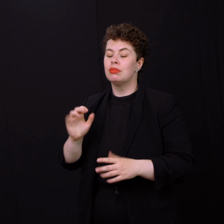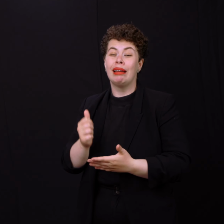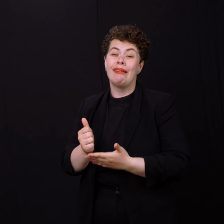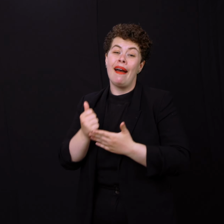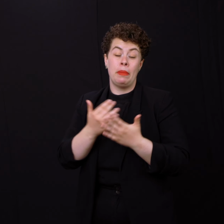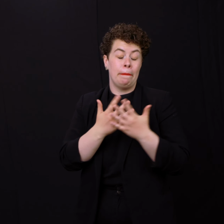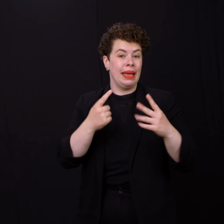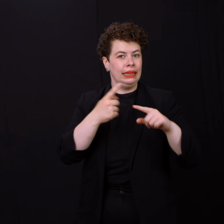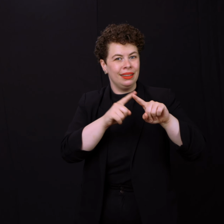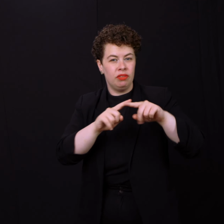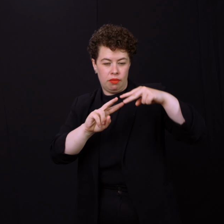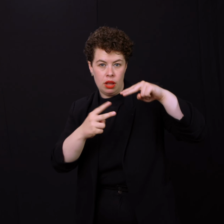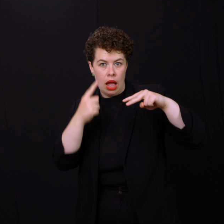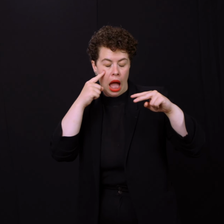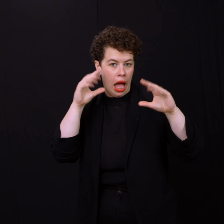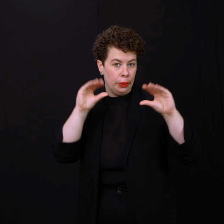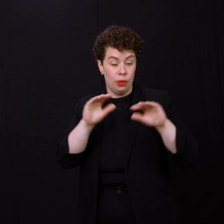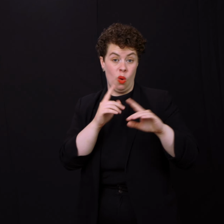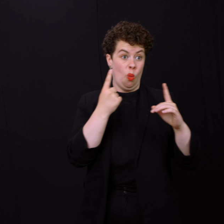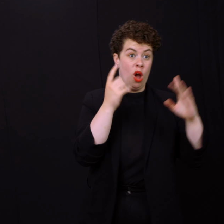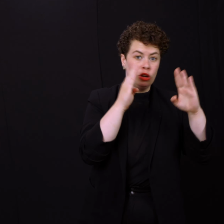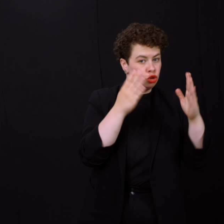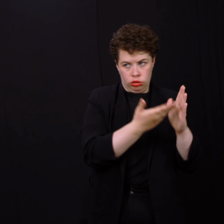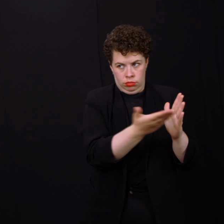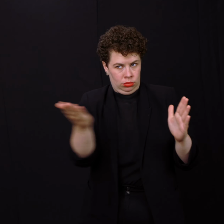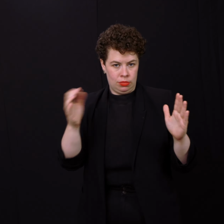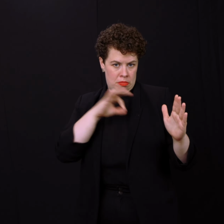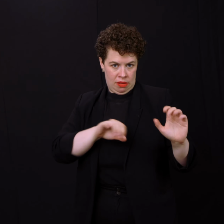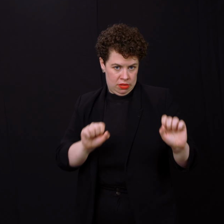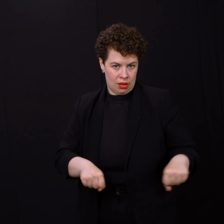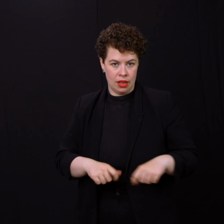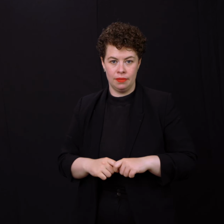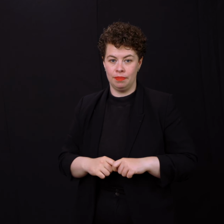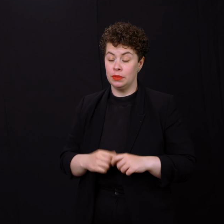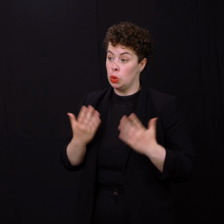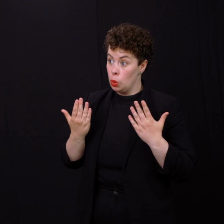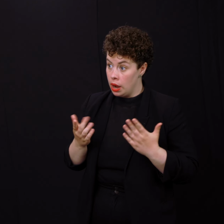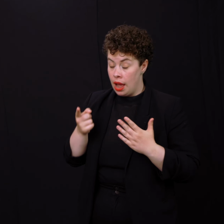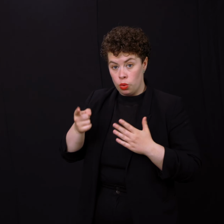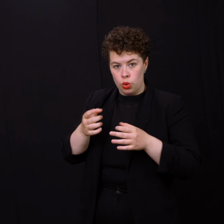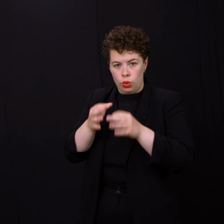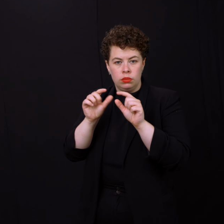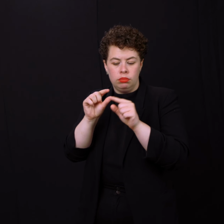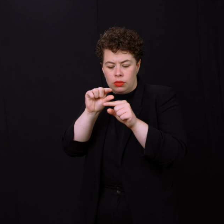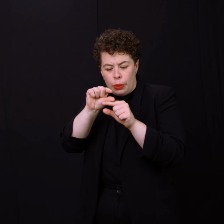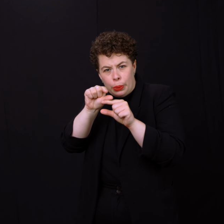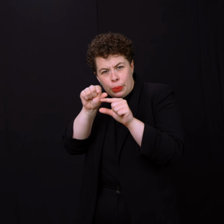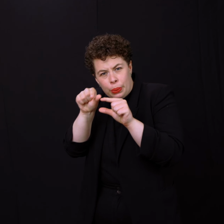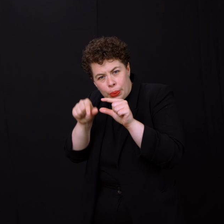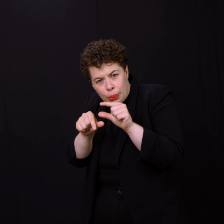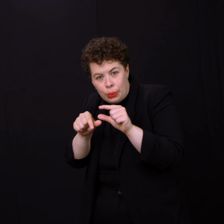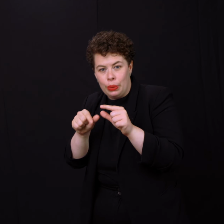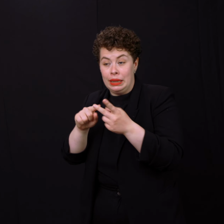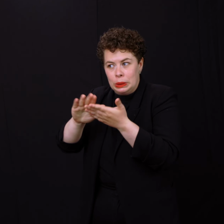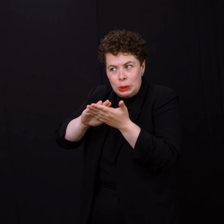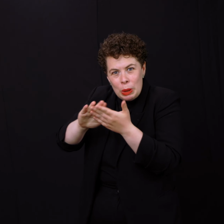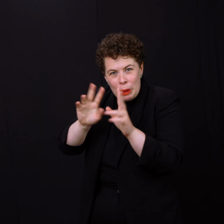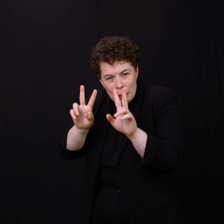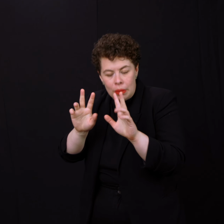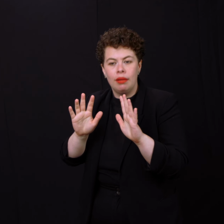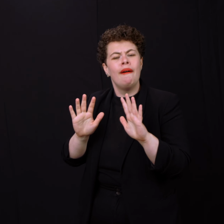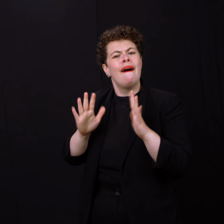inherited retinal diseases, not just Ushers. And so for now, if you focus on the lipid nanoparticles, the molecular soap you told me, how does